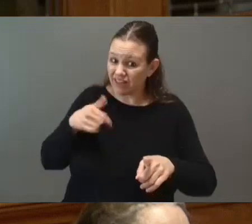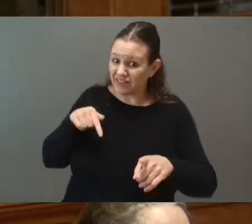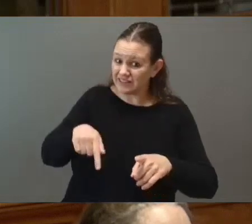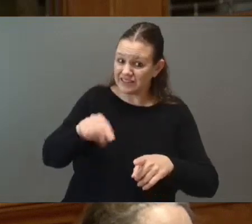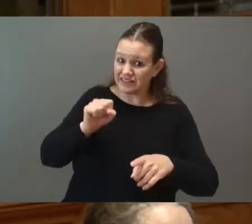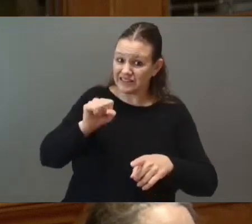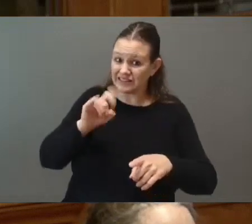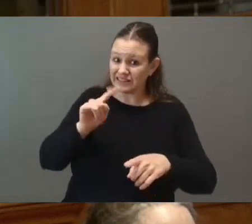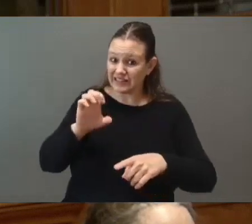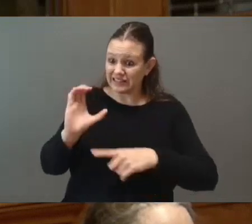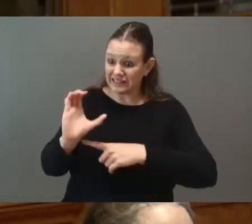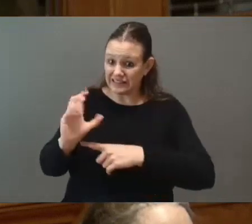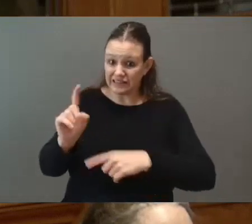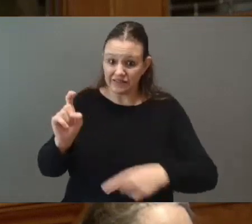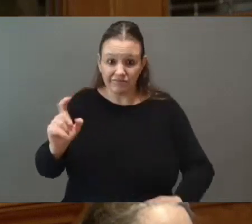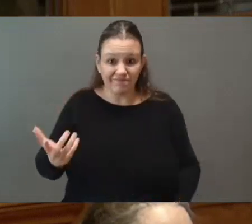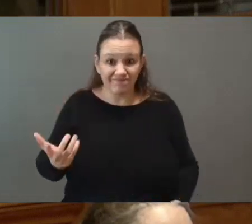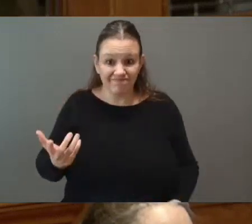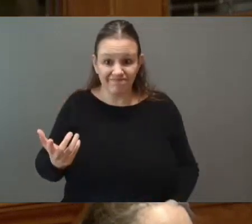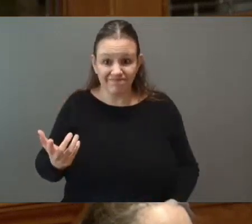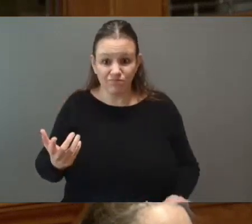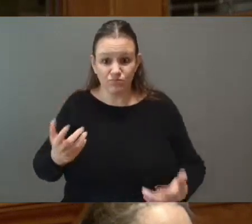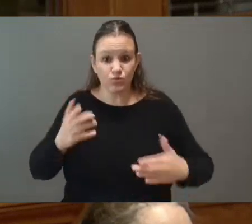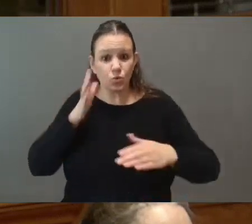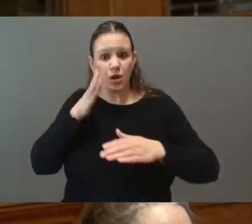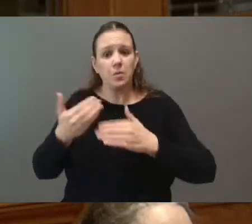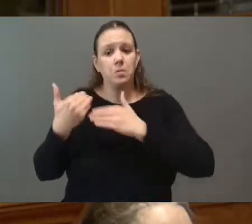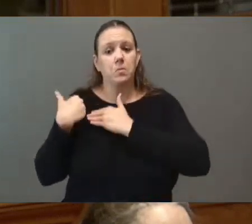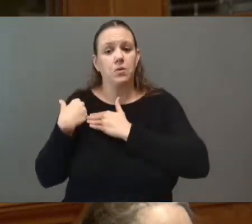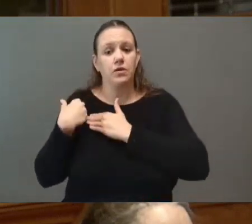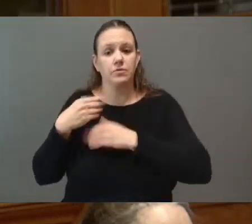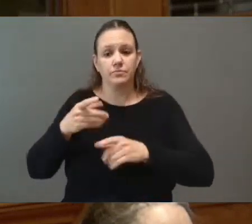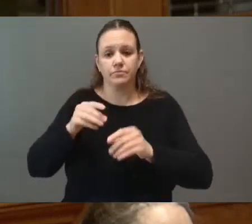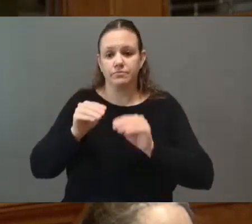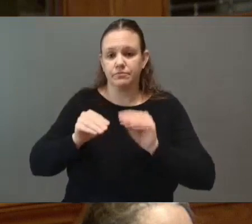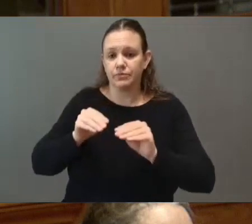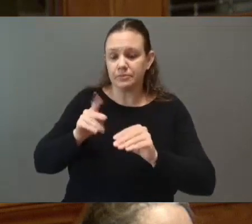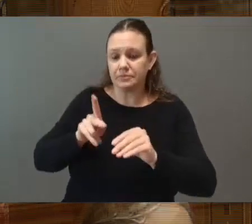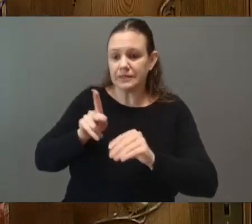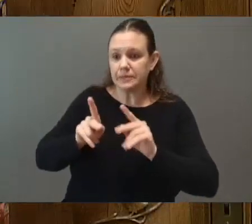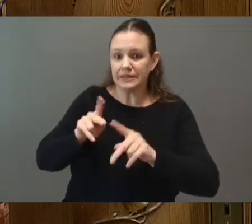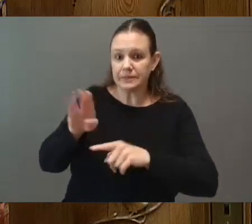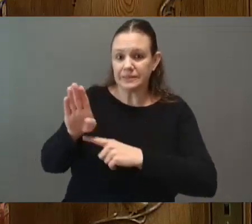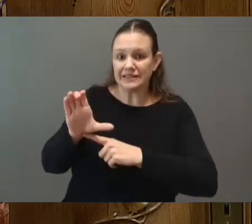the energy it generates will go to the climate-destroying fossil fuel industry?